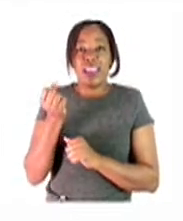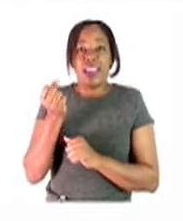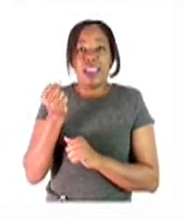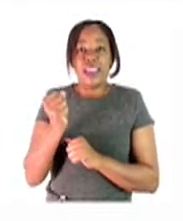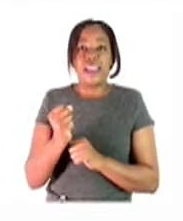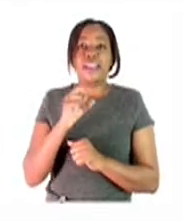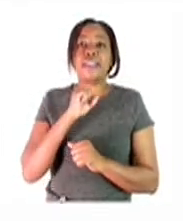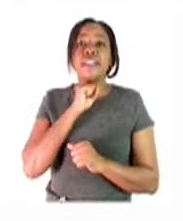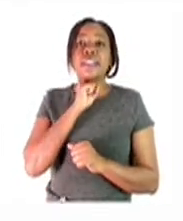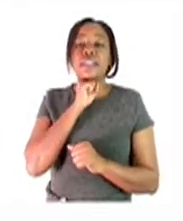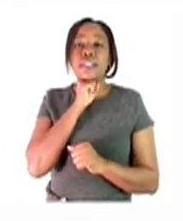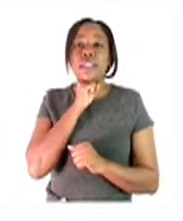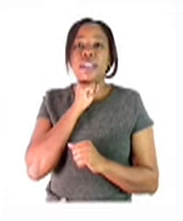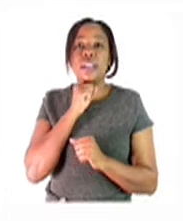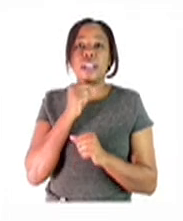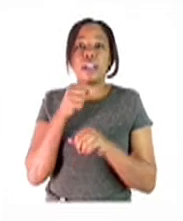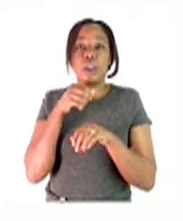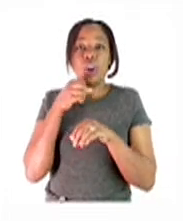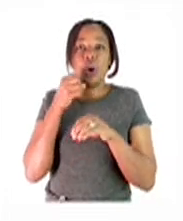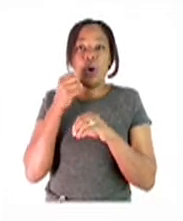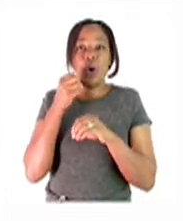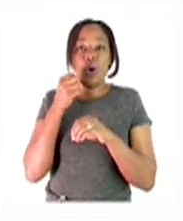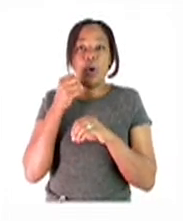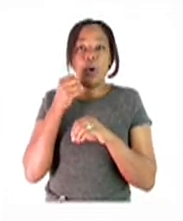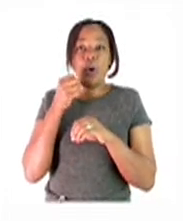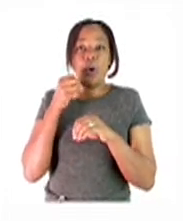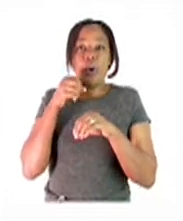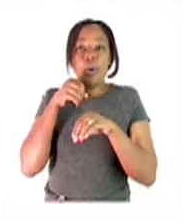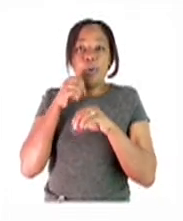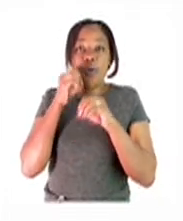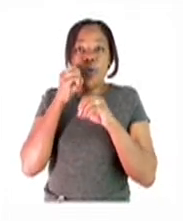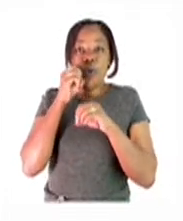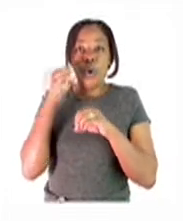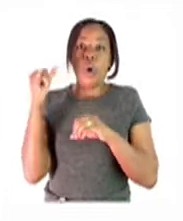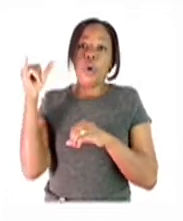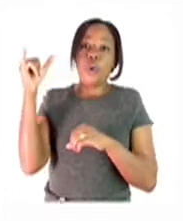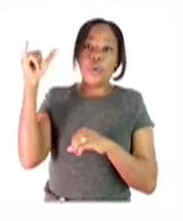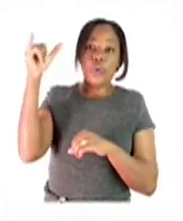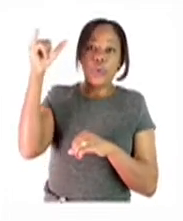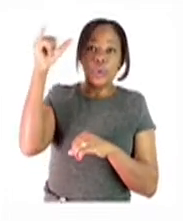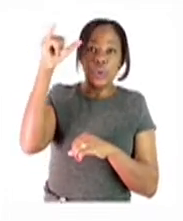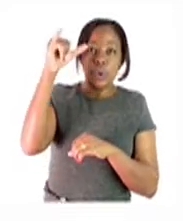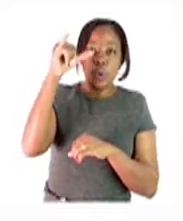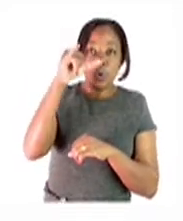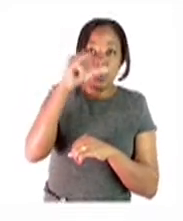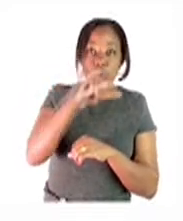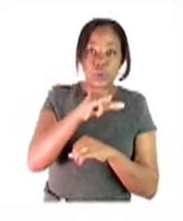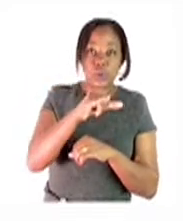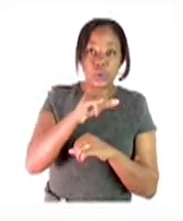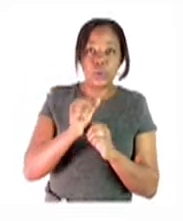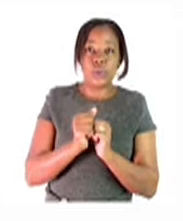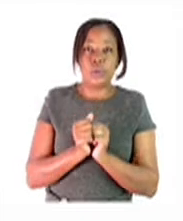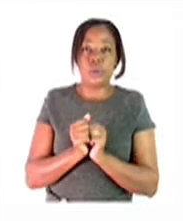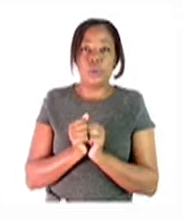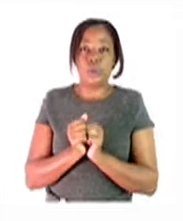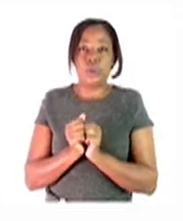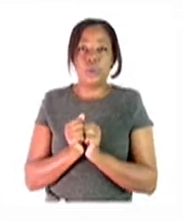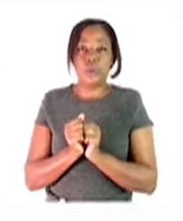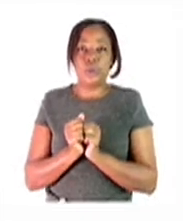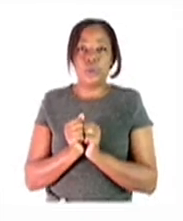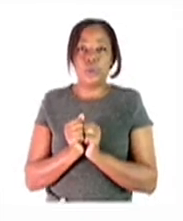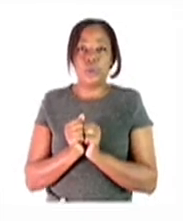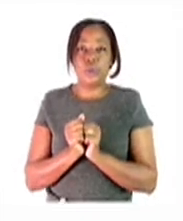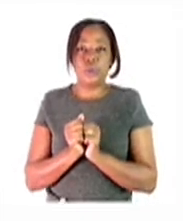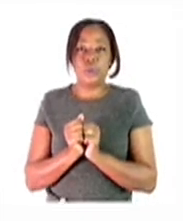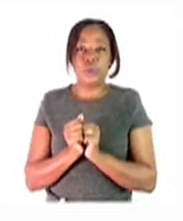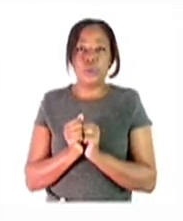fly, yesterday I flew, it's a E and a W at the end of the word flew. And we can also